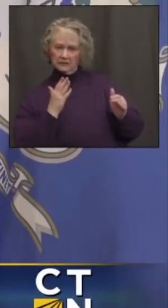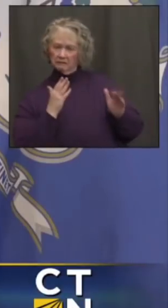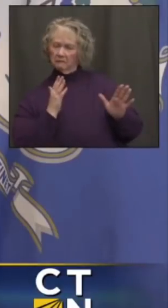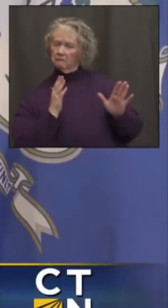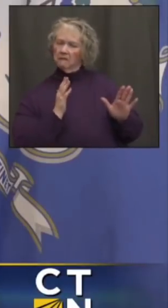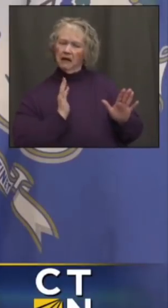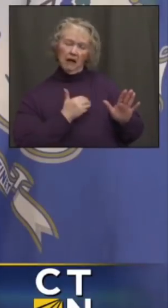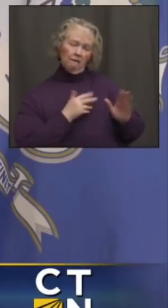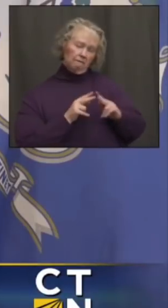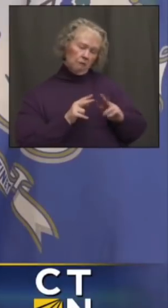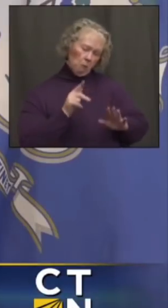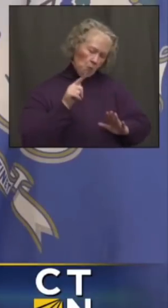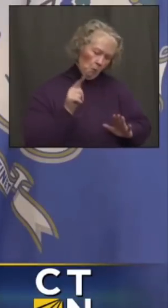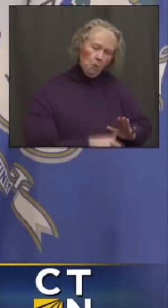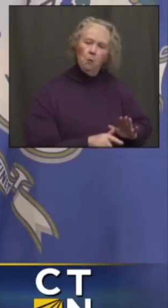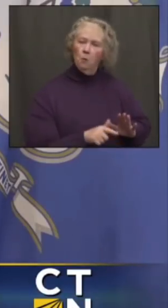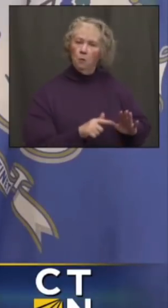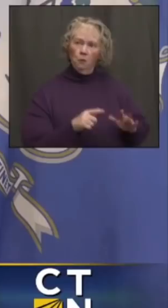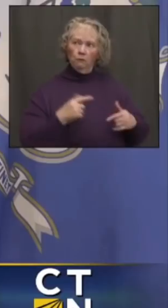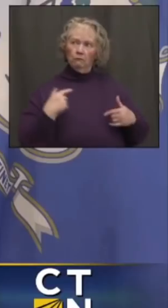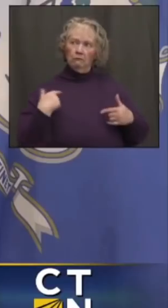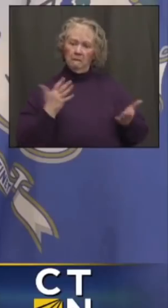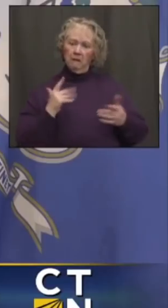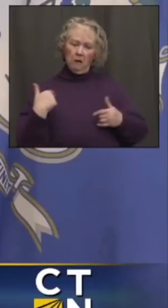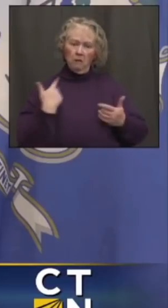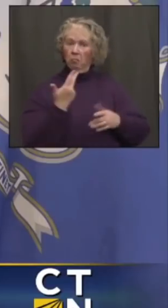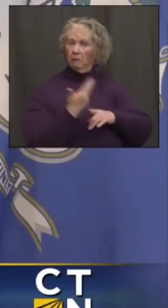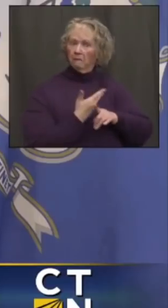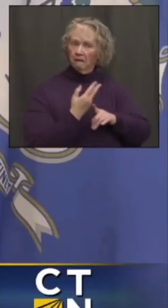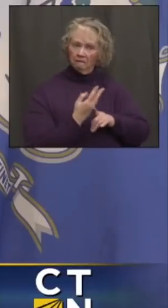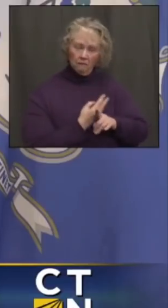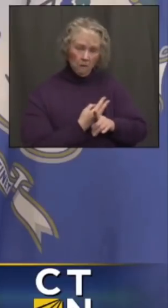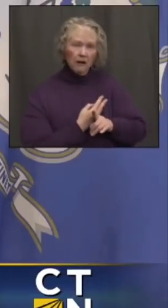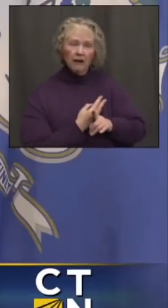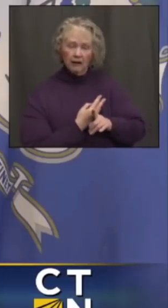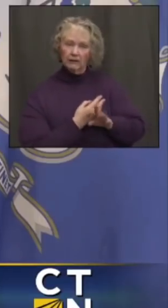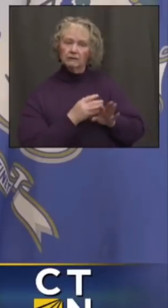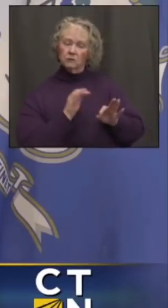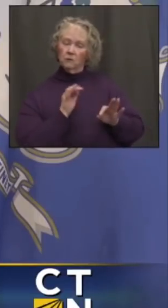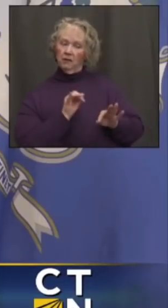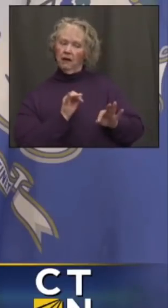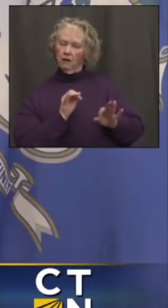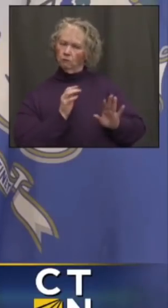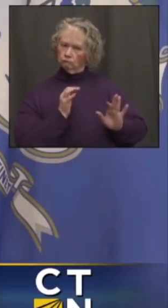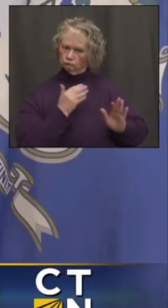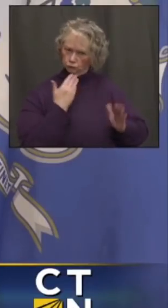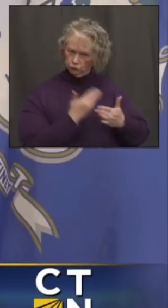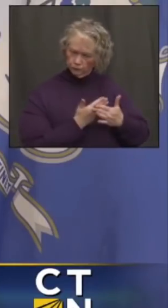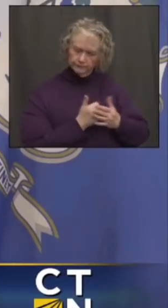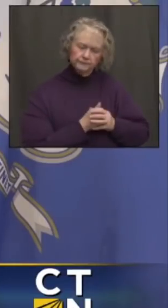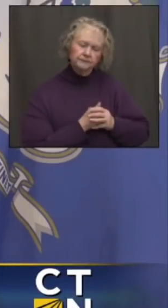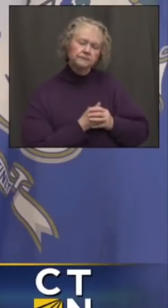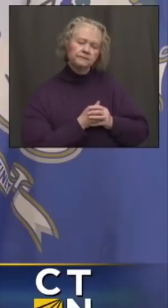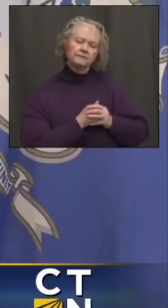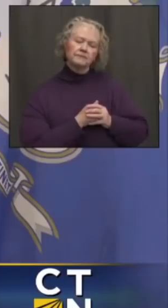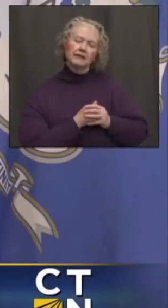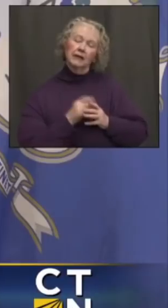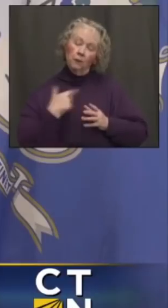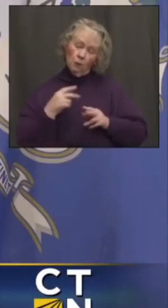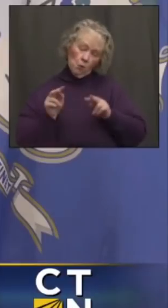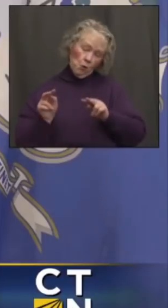great question. You're right. Hospitalization was the key metric. I wanted to make sure we had the capacity to take care of people if there was a surge or a